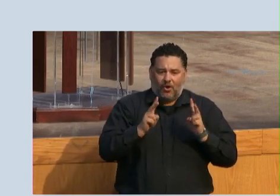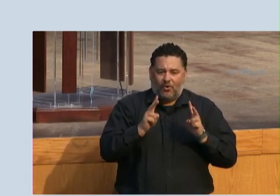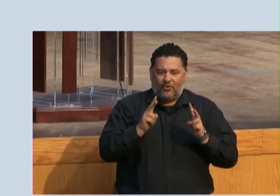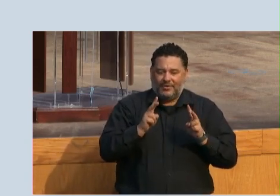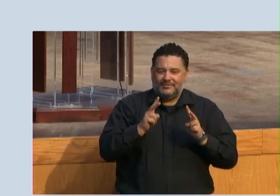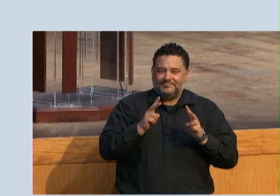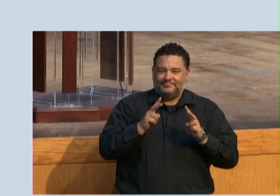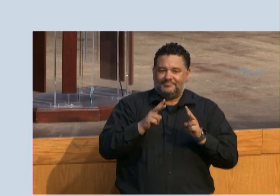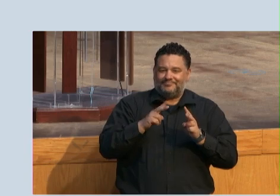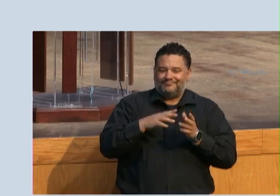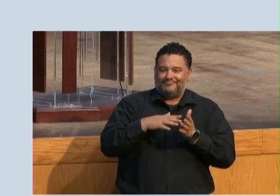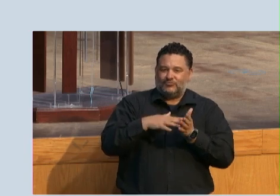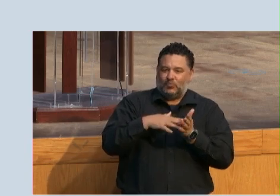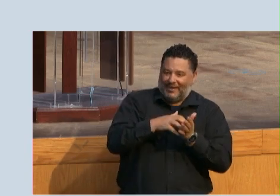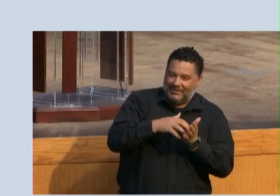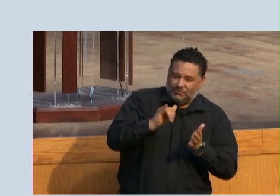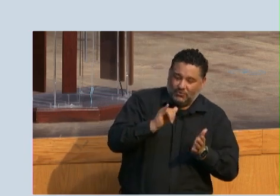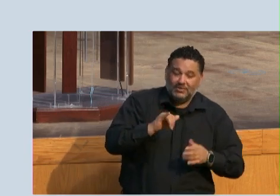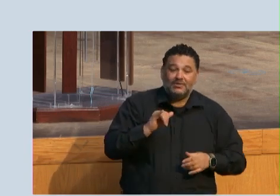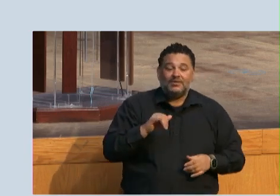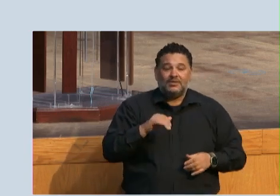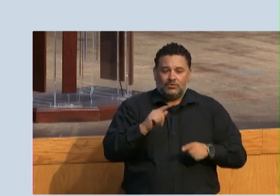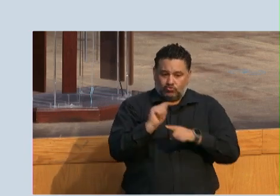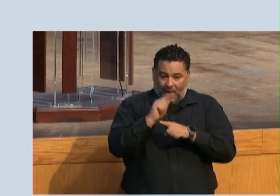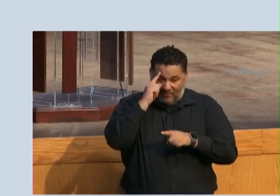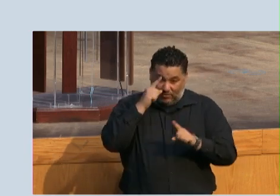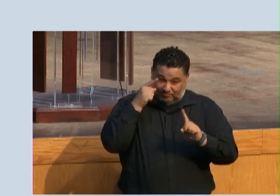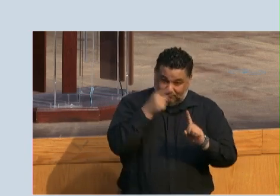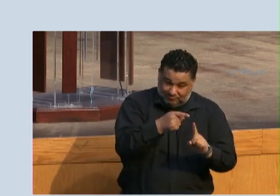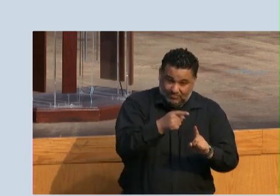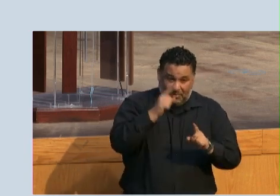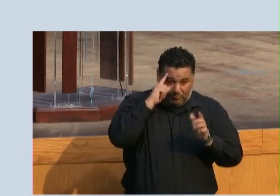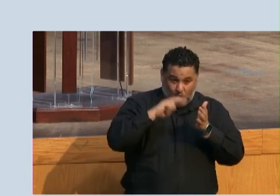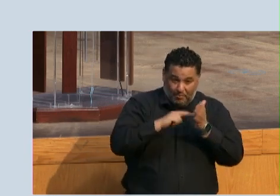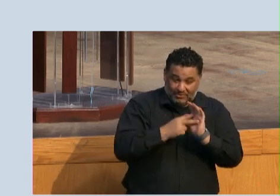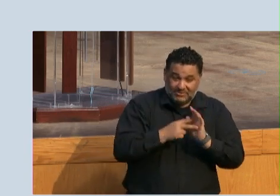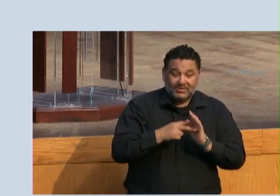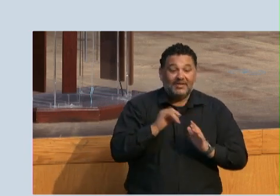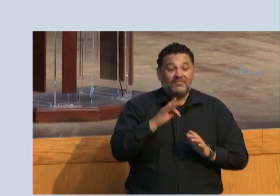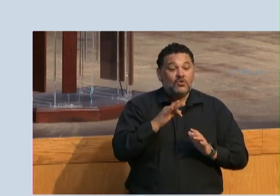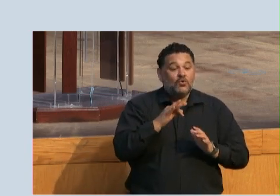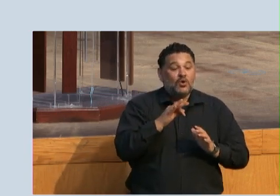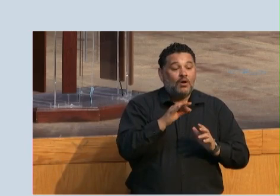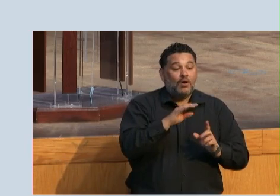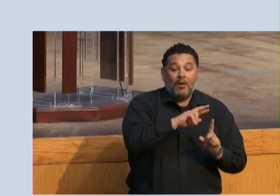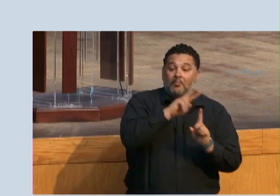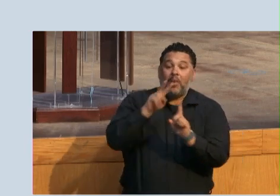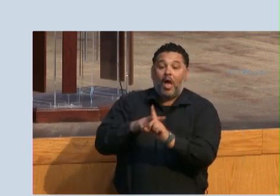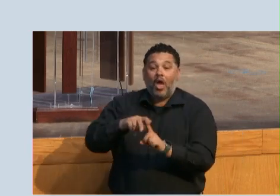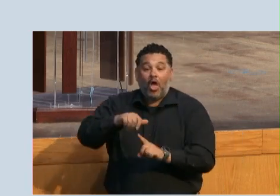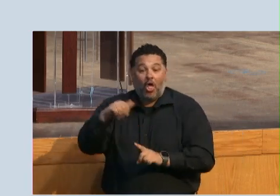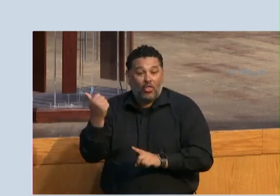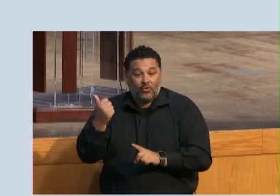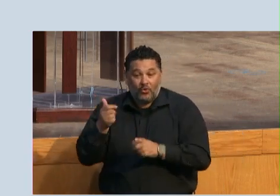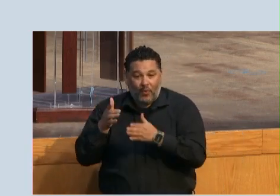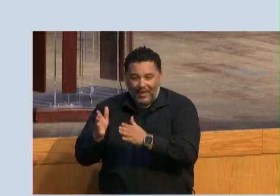and if you pick up that machine learning model and try and put it somewhere else, it'll break. Whereas